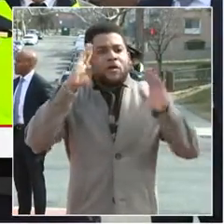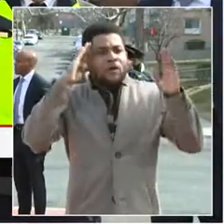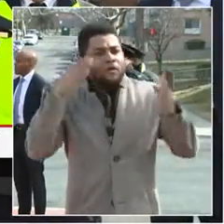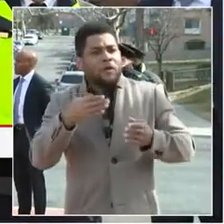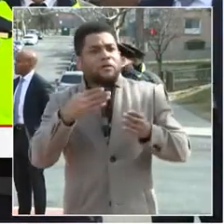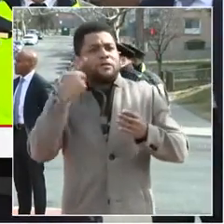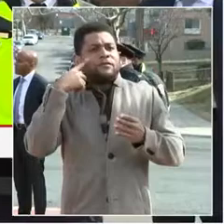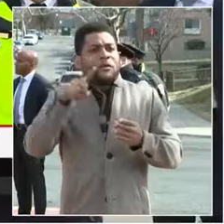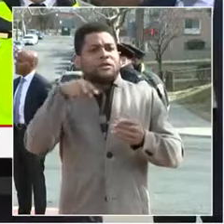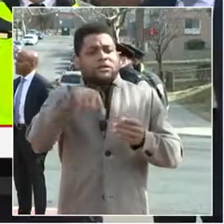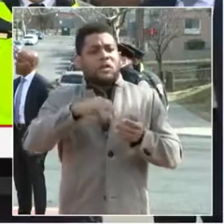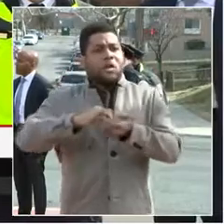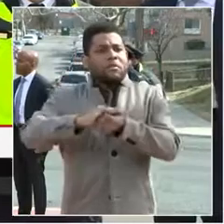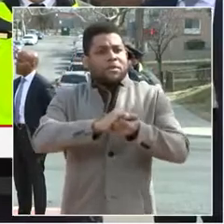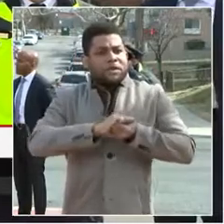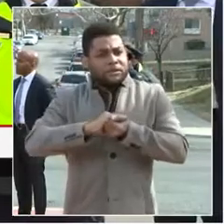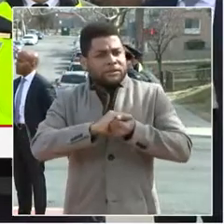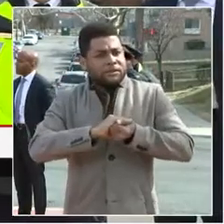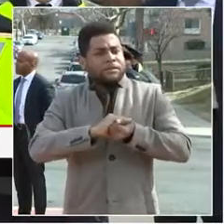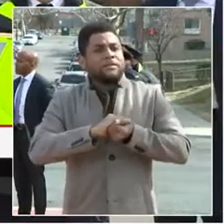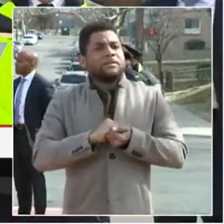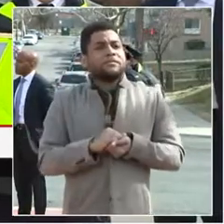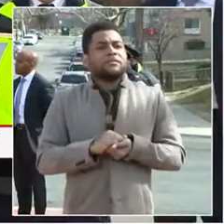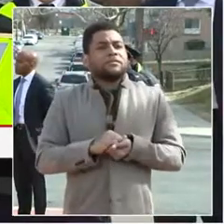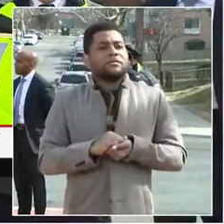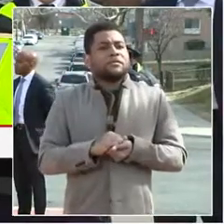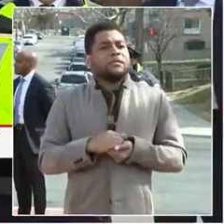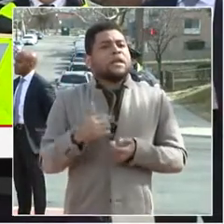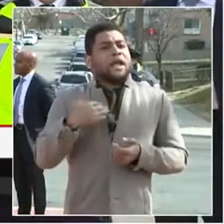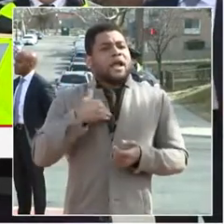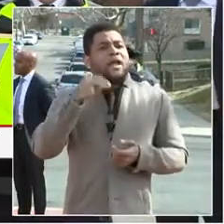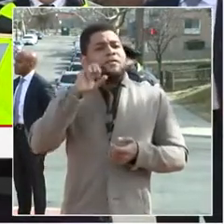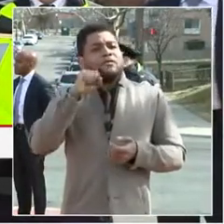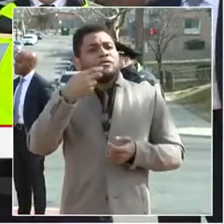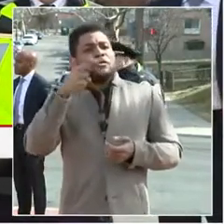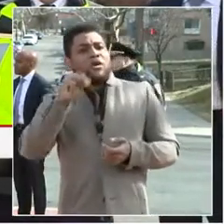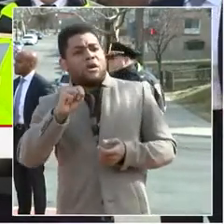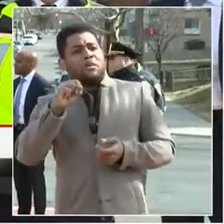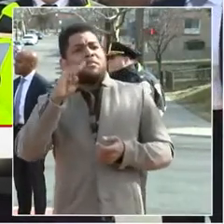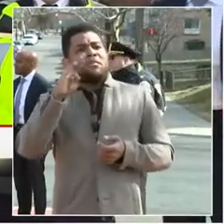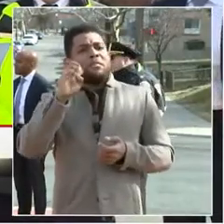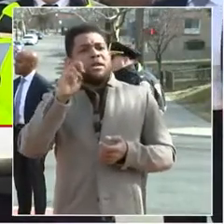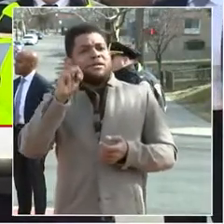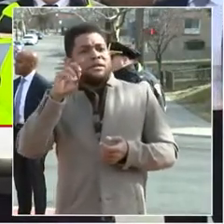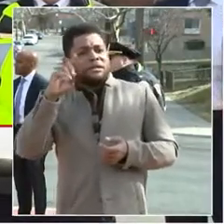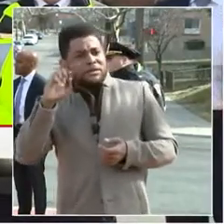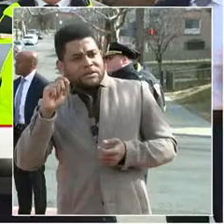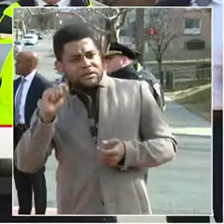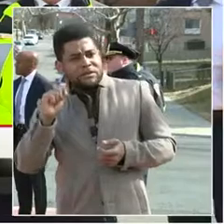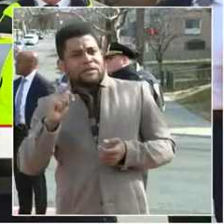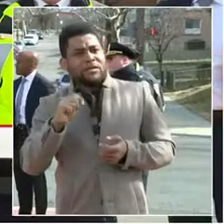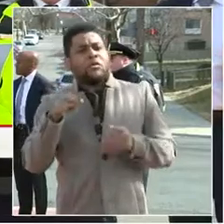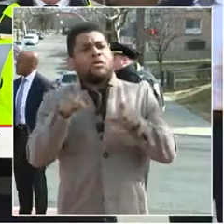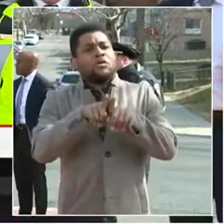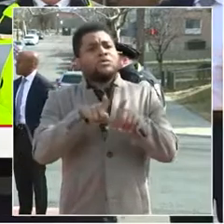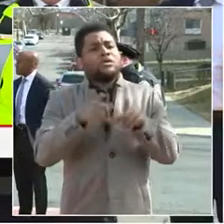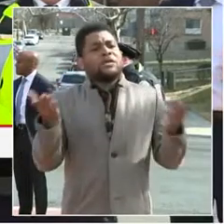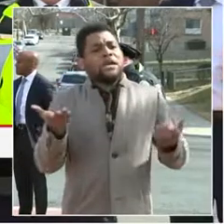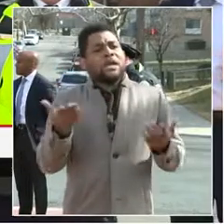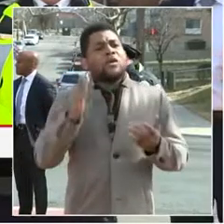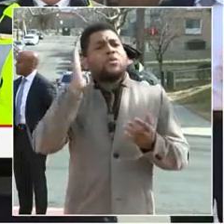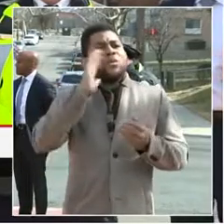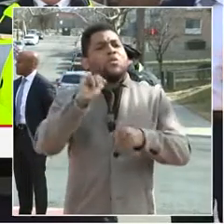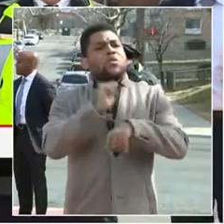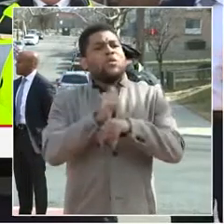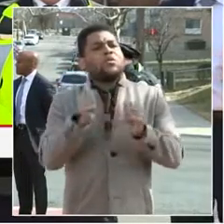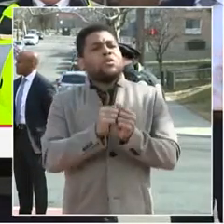resources. Executive Assistant Chief, who's here, is Sean Benedict. He'll be working very closely with our team, with our federal partners. We kind of stole